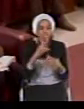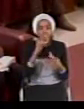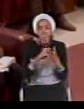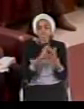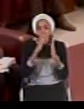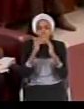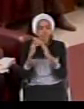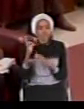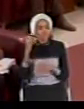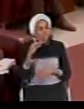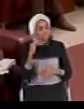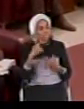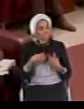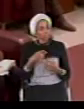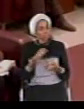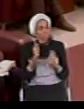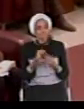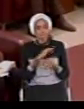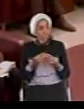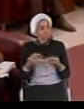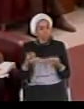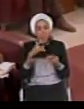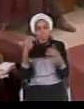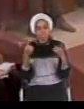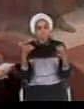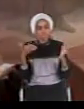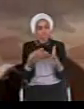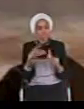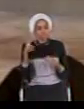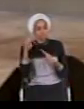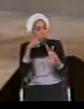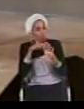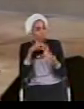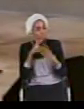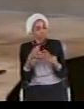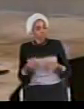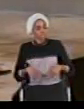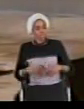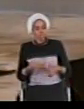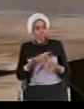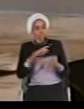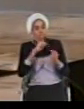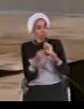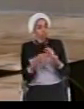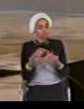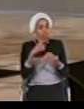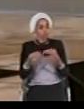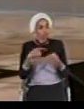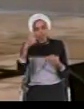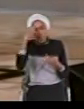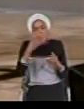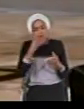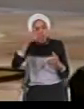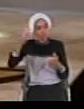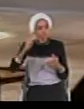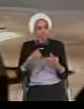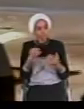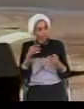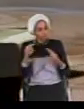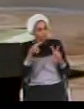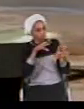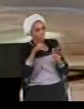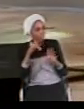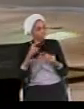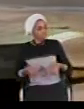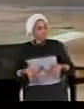changed. Look at them, they don't do that anymore. Look at them, their lives have turned around for the better. Look at them, there's a new life,